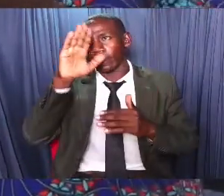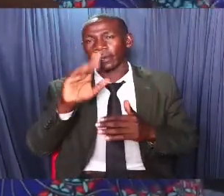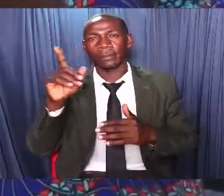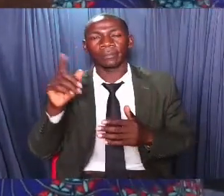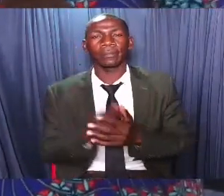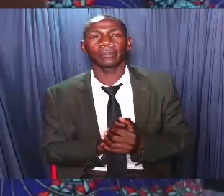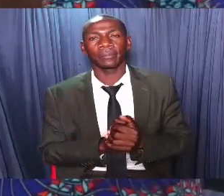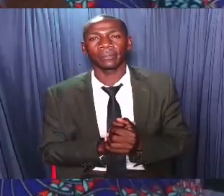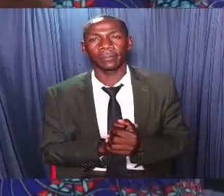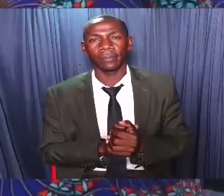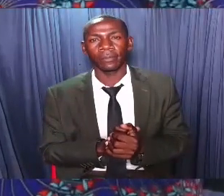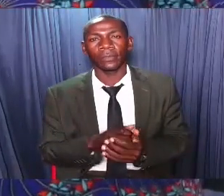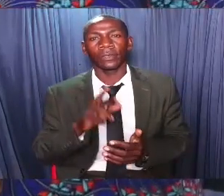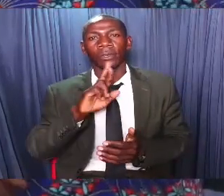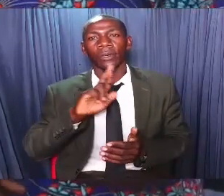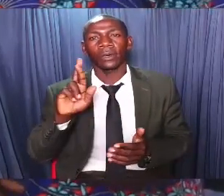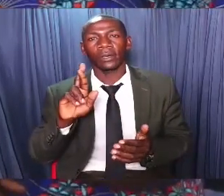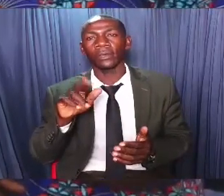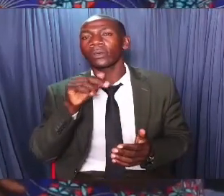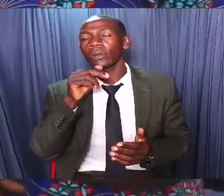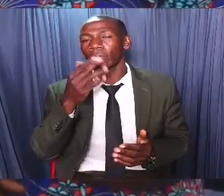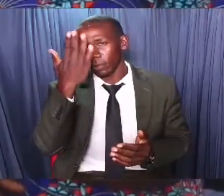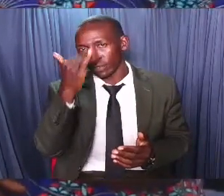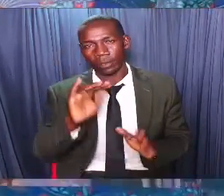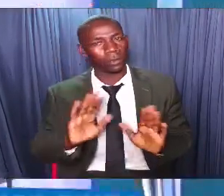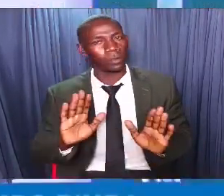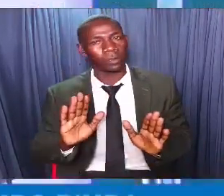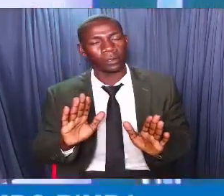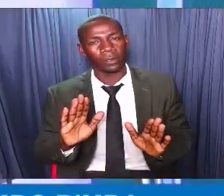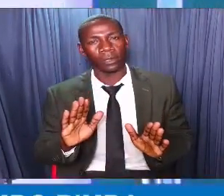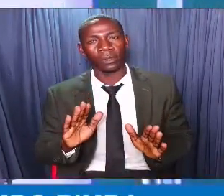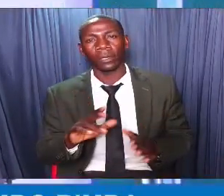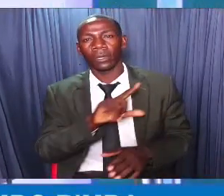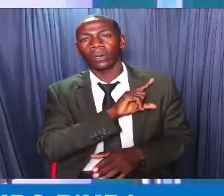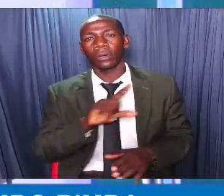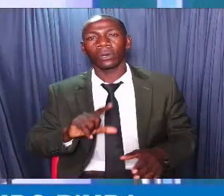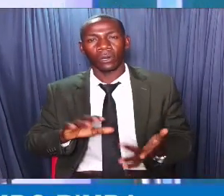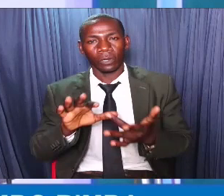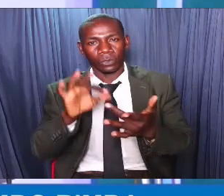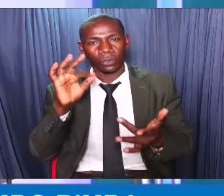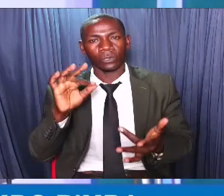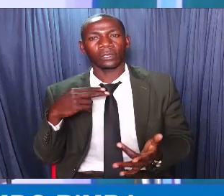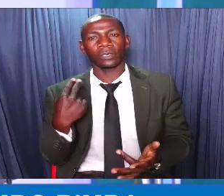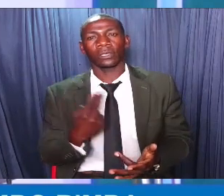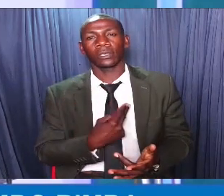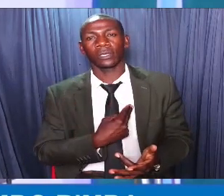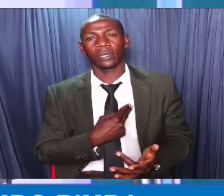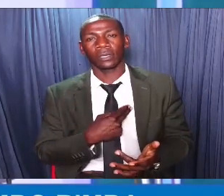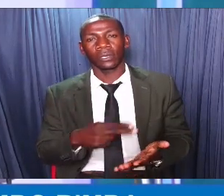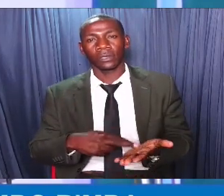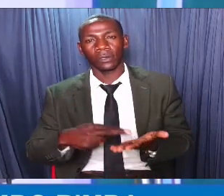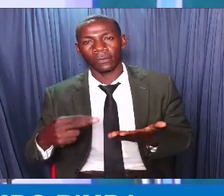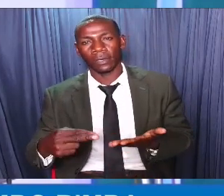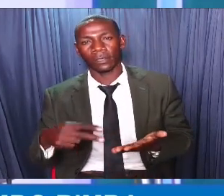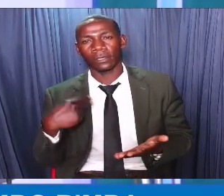heaven. Uko hapa maana wewe umetaka. You're not here because you wanted. Uko hapa maana Bwana alituchagua. You are here because the Lord chose. Atuhesabie haki.